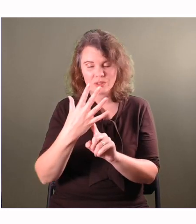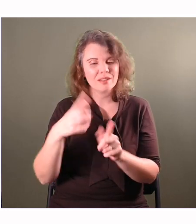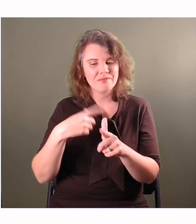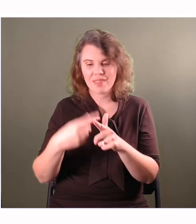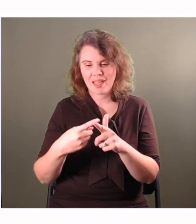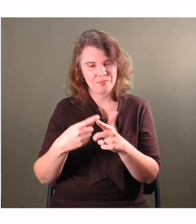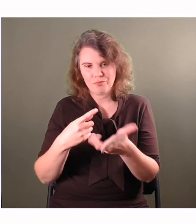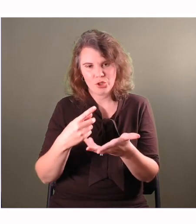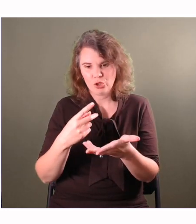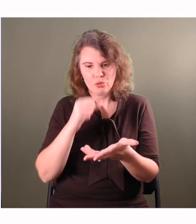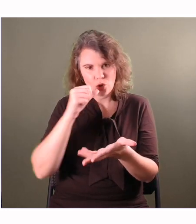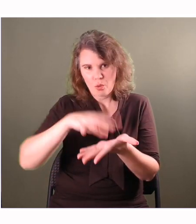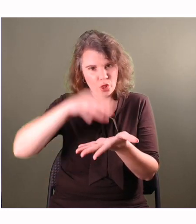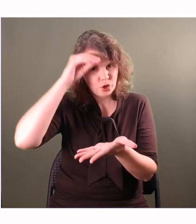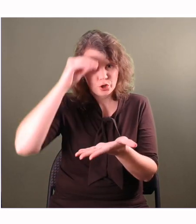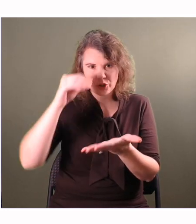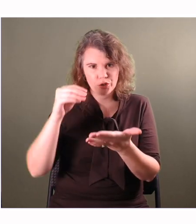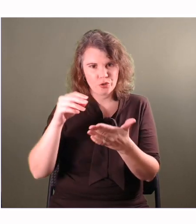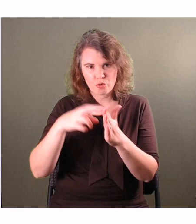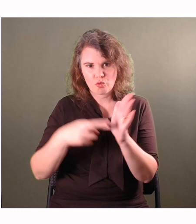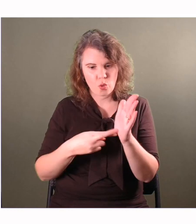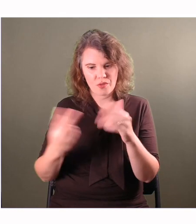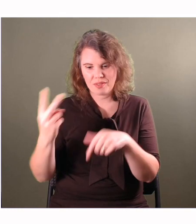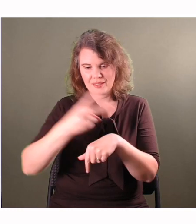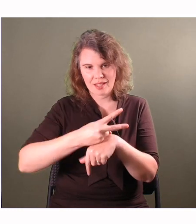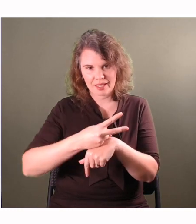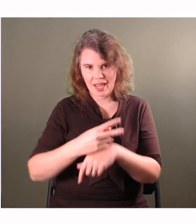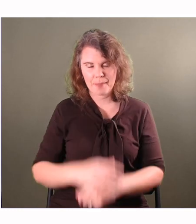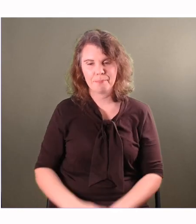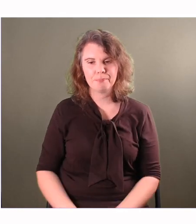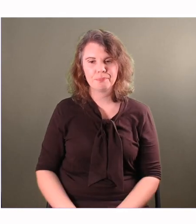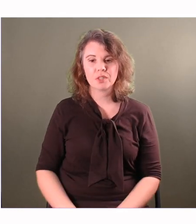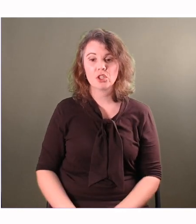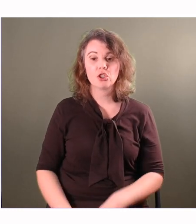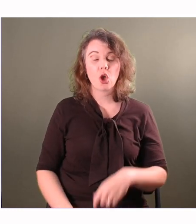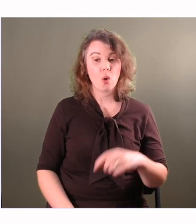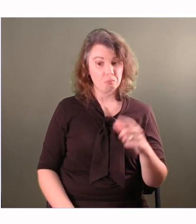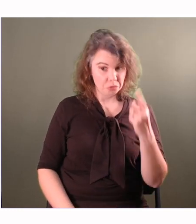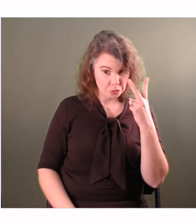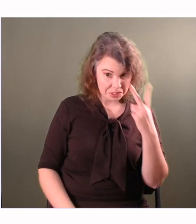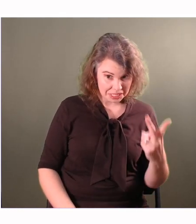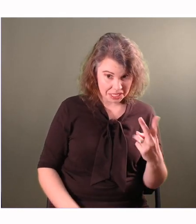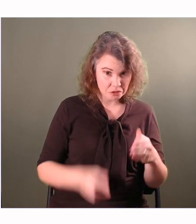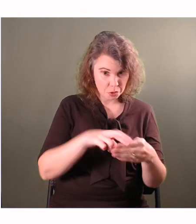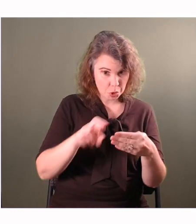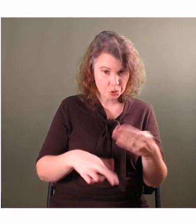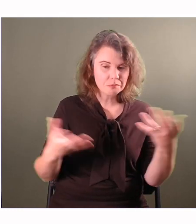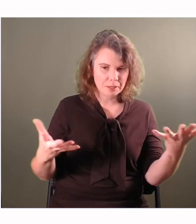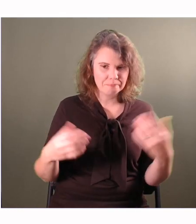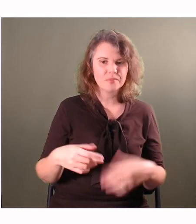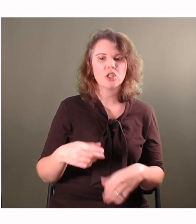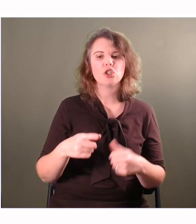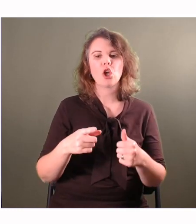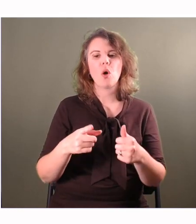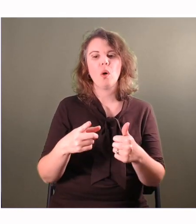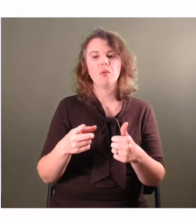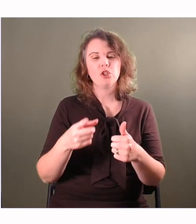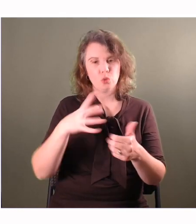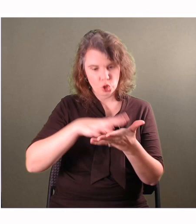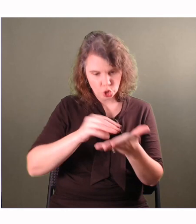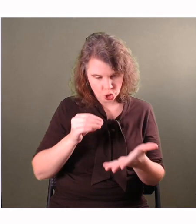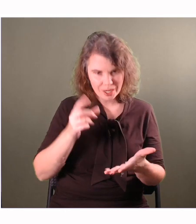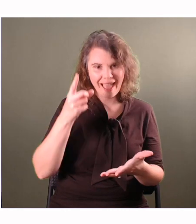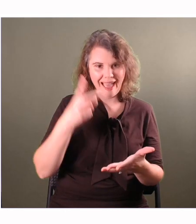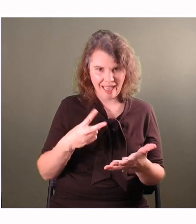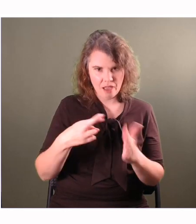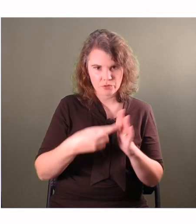day 2. So let's check at the data. So first, let's look at block 1. Of course, you're learning